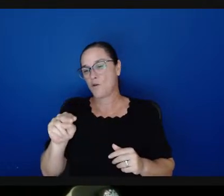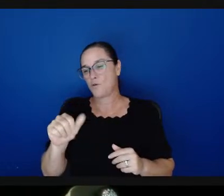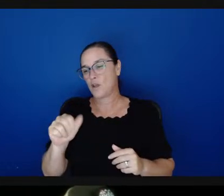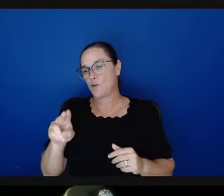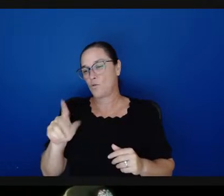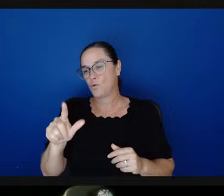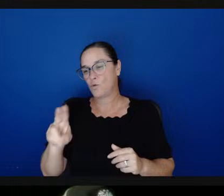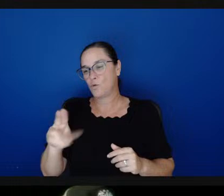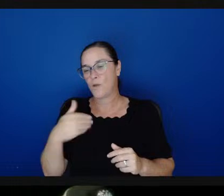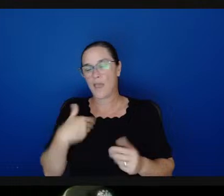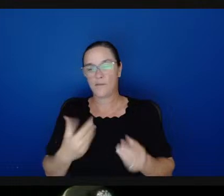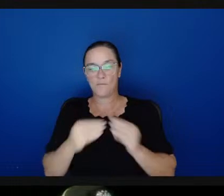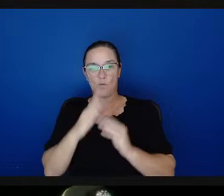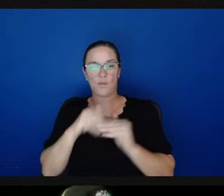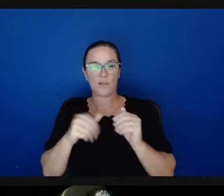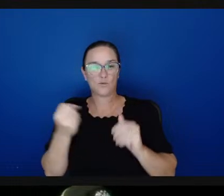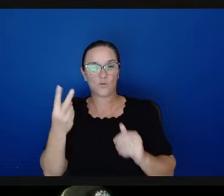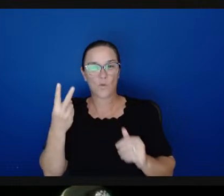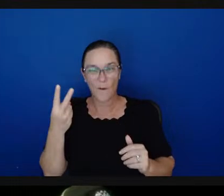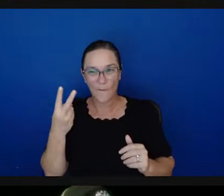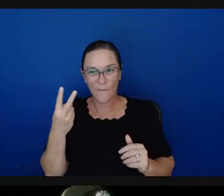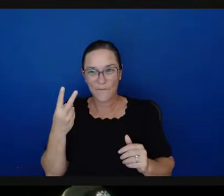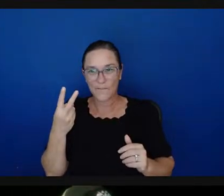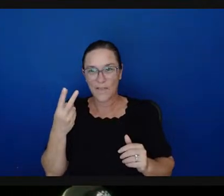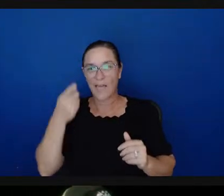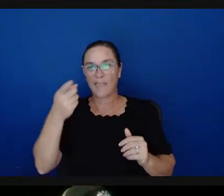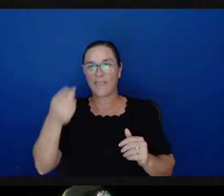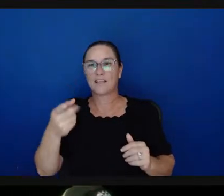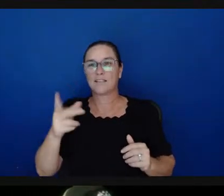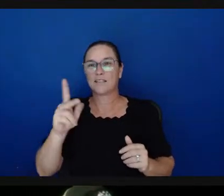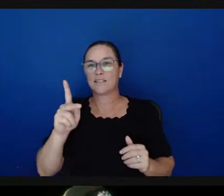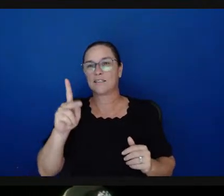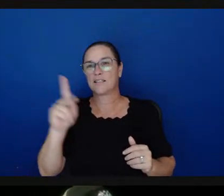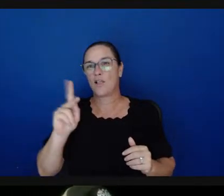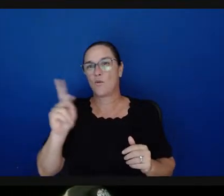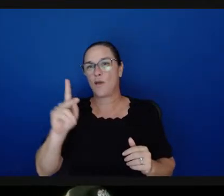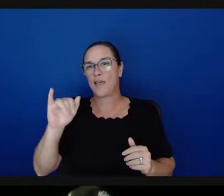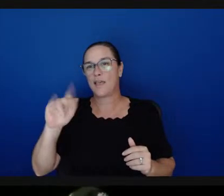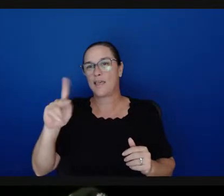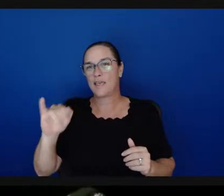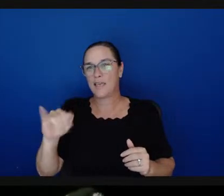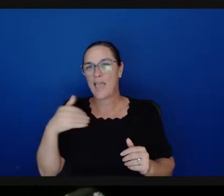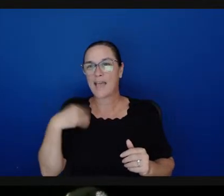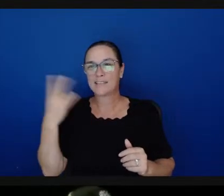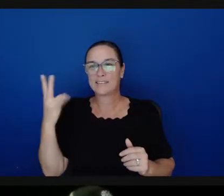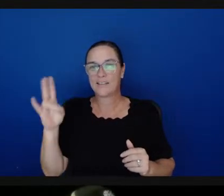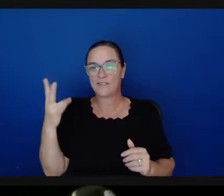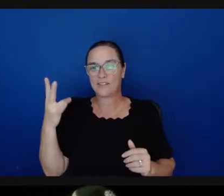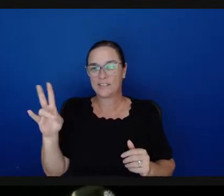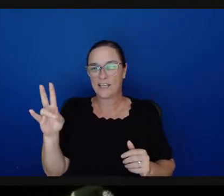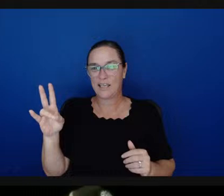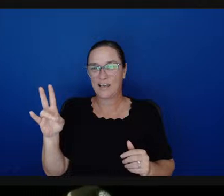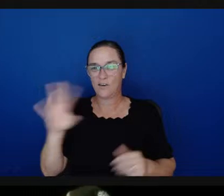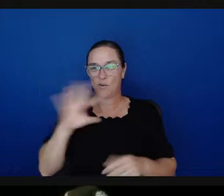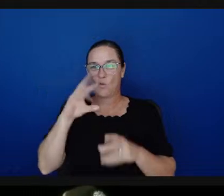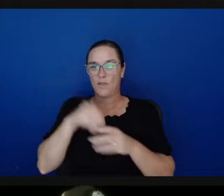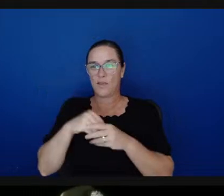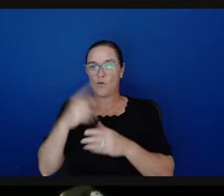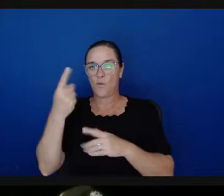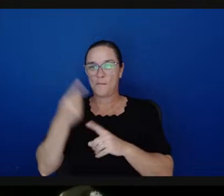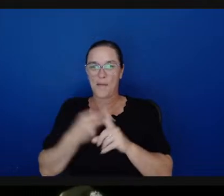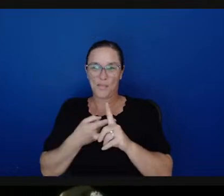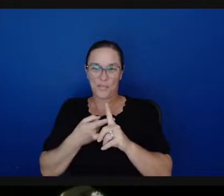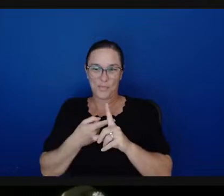dozen. I put up this graph of Kīlauea before, right? Kīlauea had 17 episodes over the course of about a month.